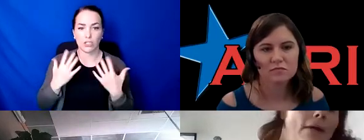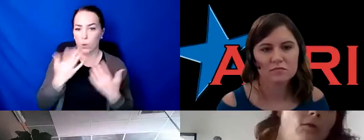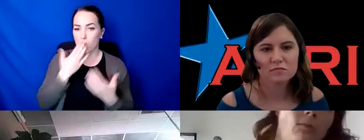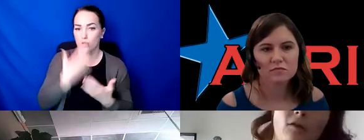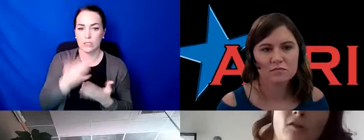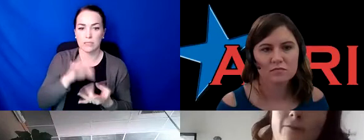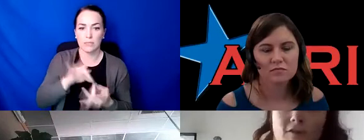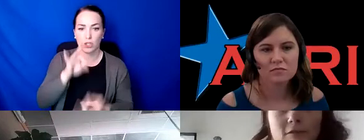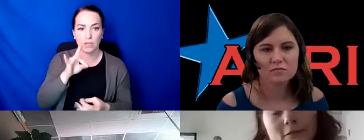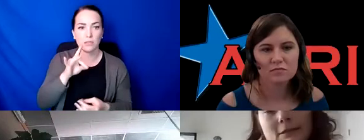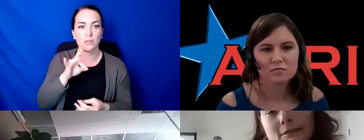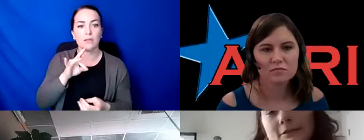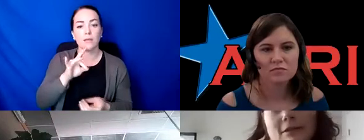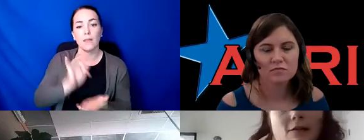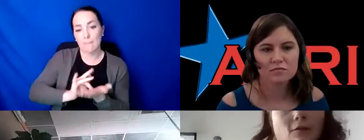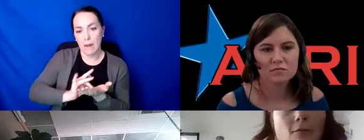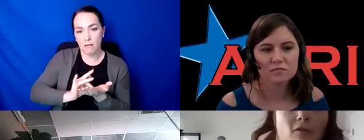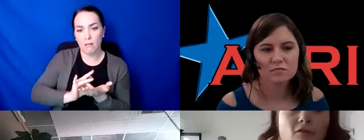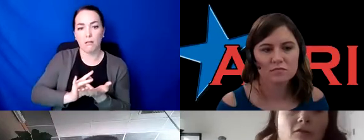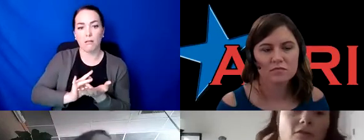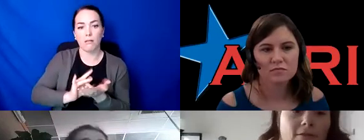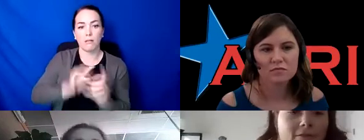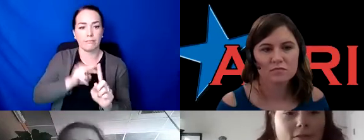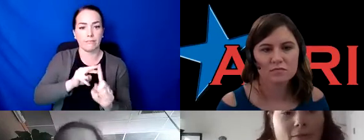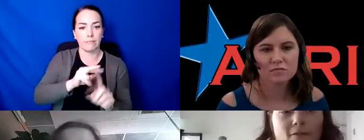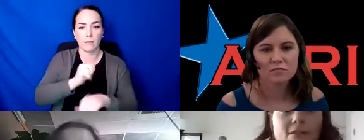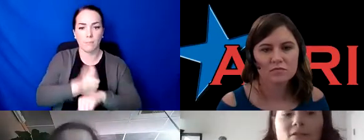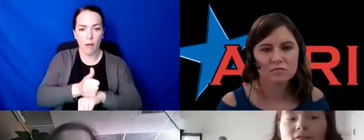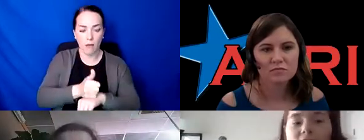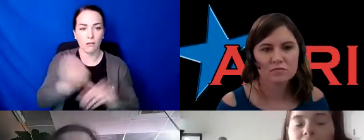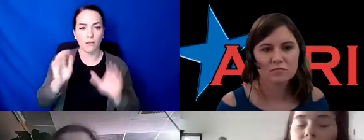The medical model versus the societal of